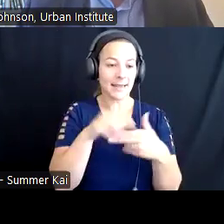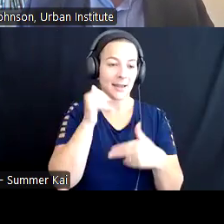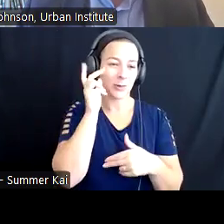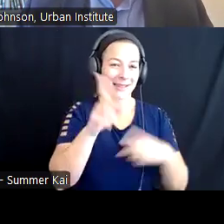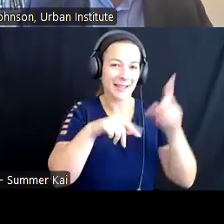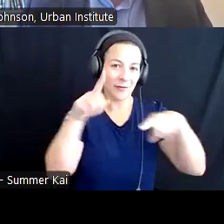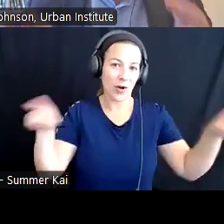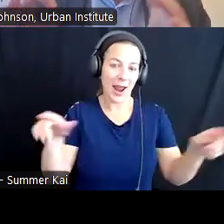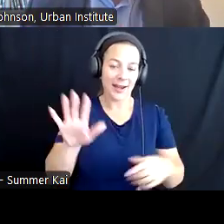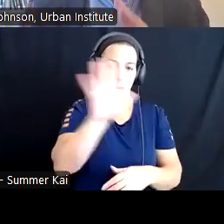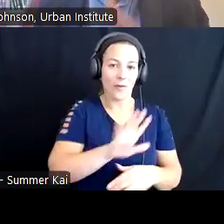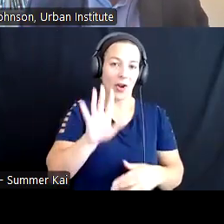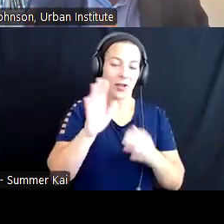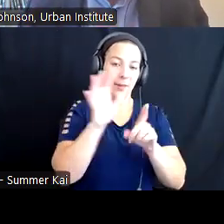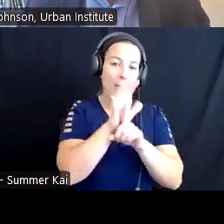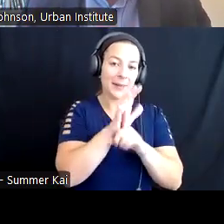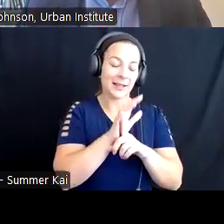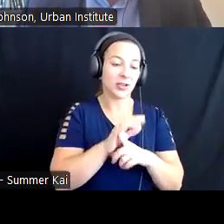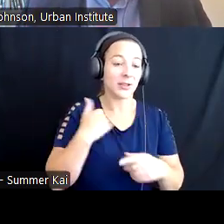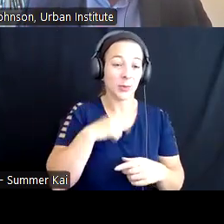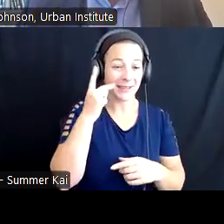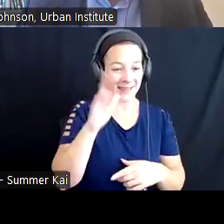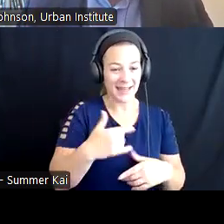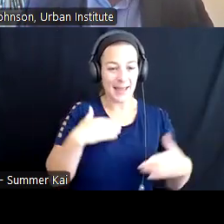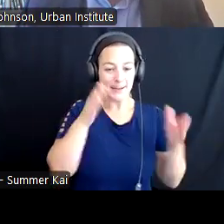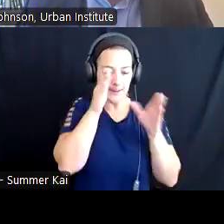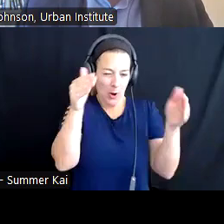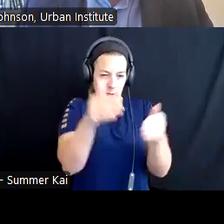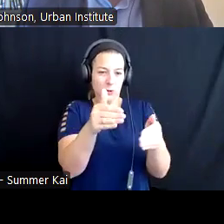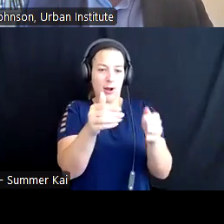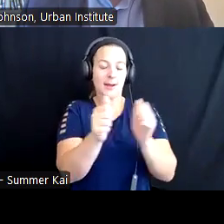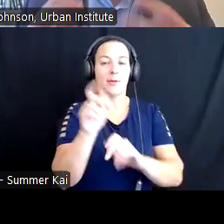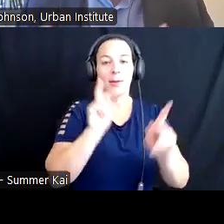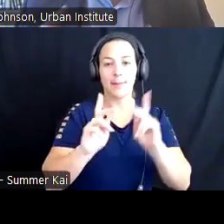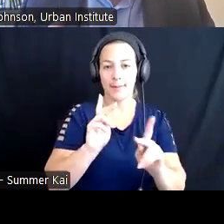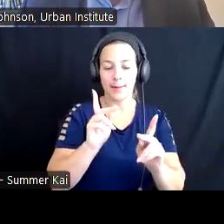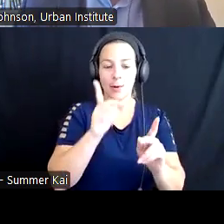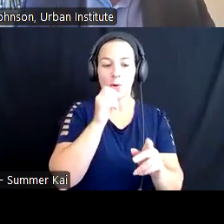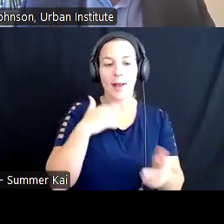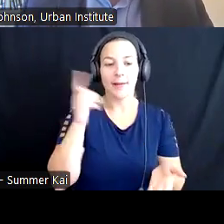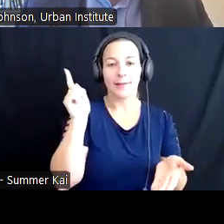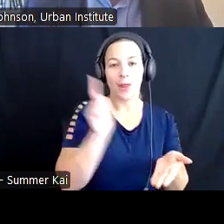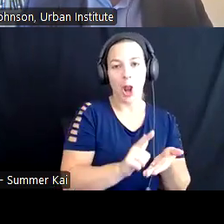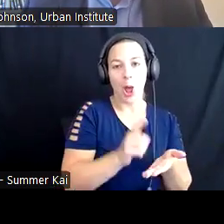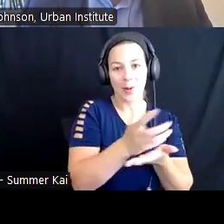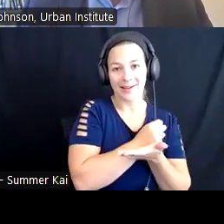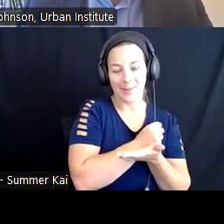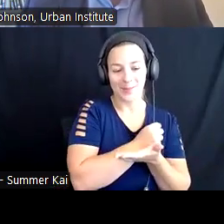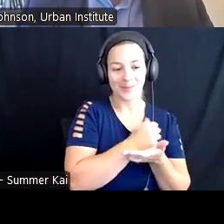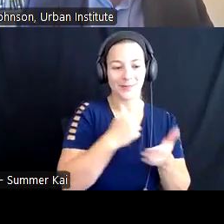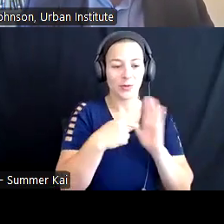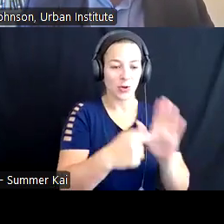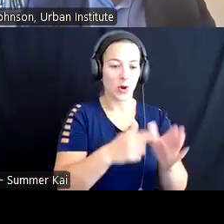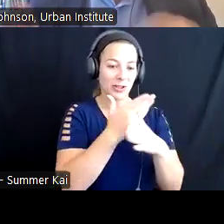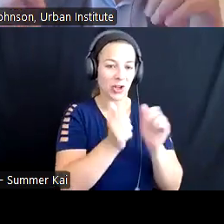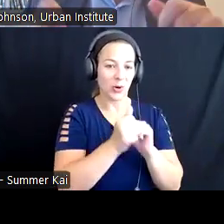across the population. And we see that's really concentrated among people with lower incomes. This is showing the share with